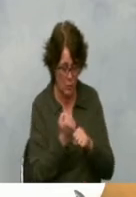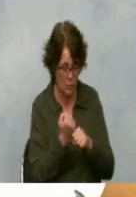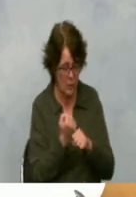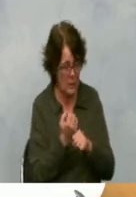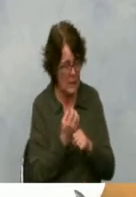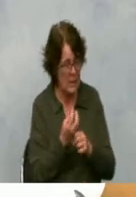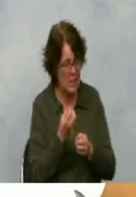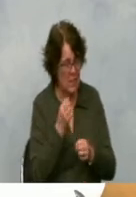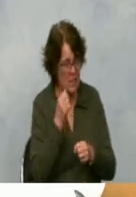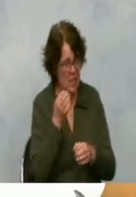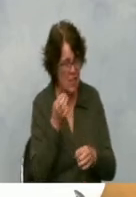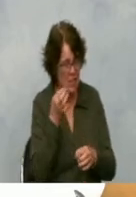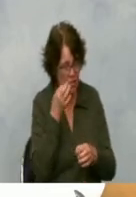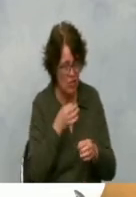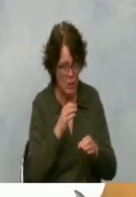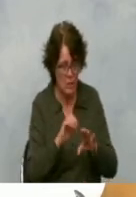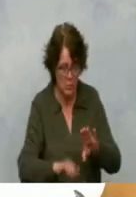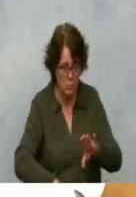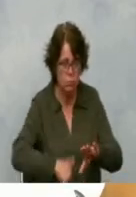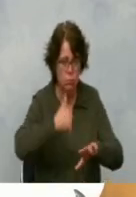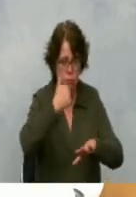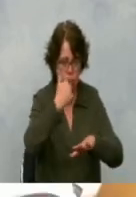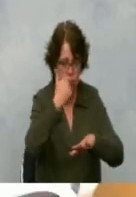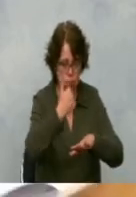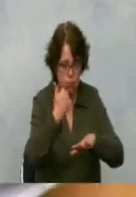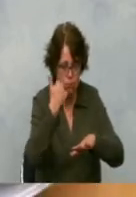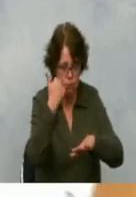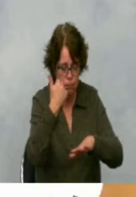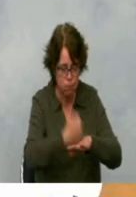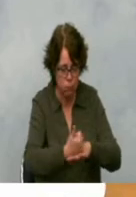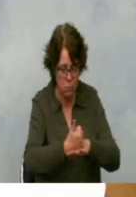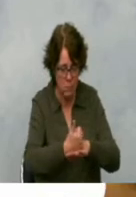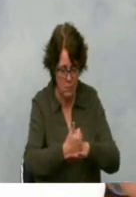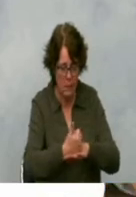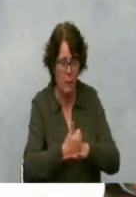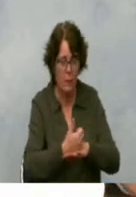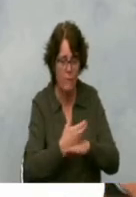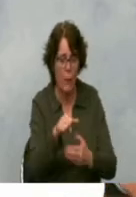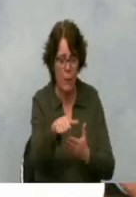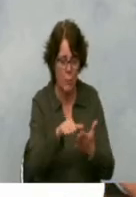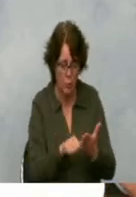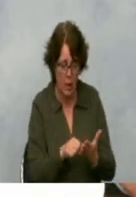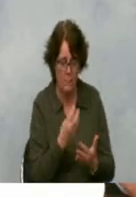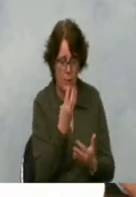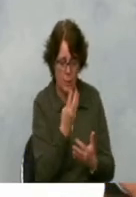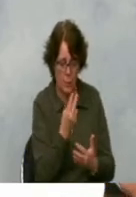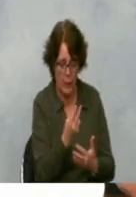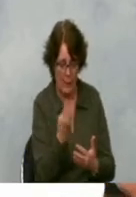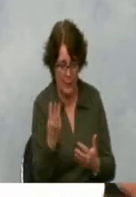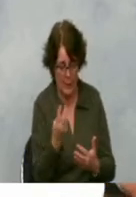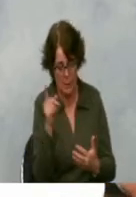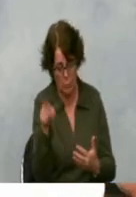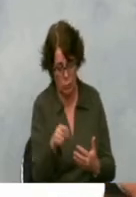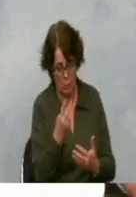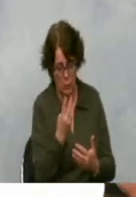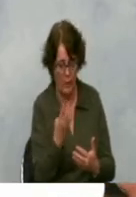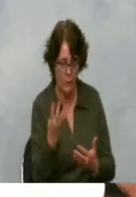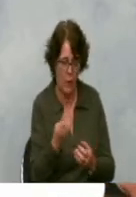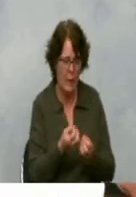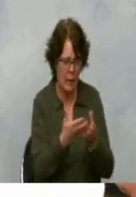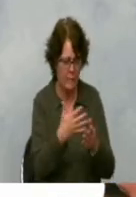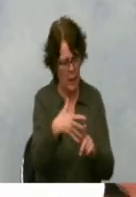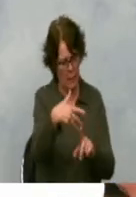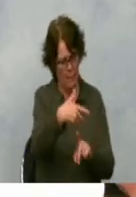of groundwork for a capital programme for 23-24 and give you a bit of background into some of the